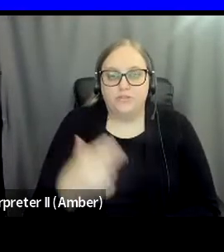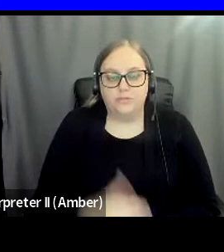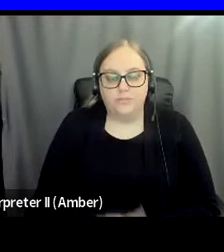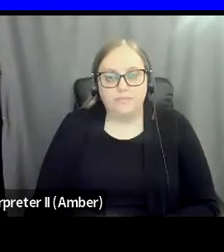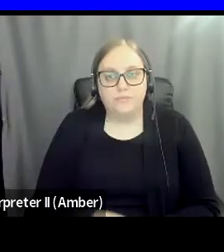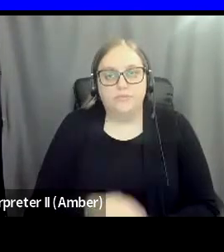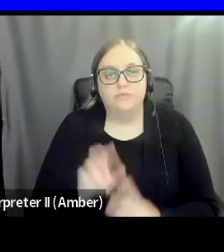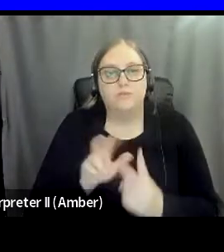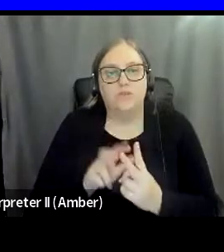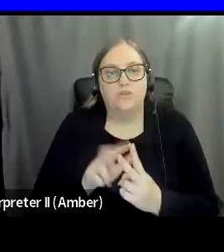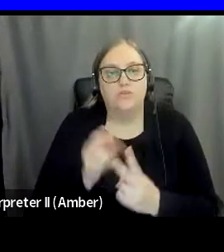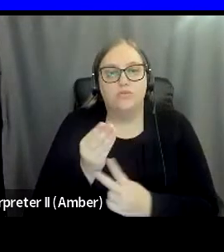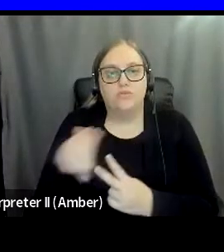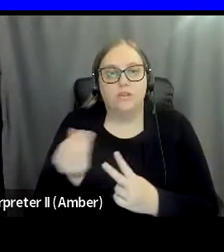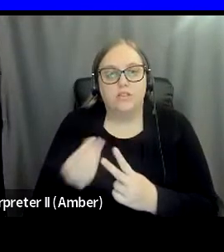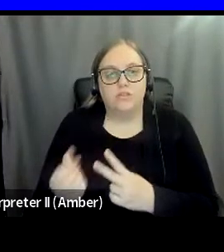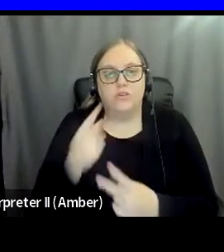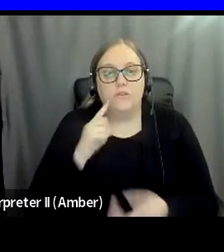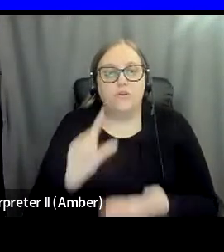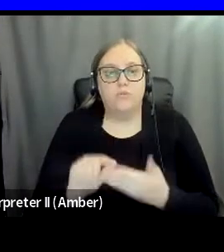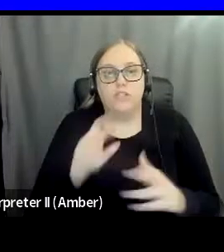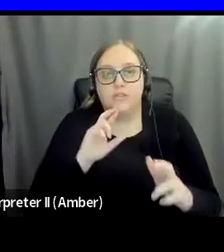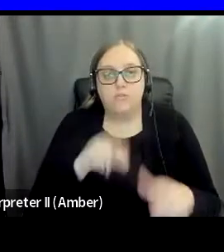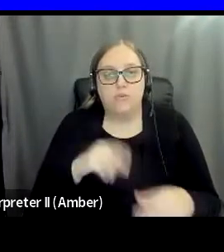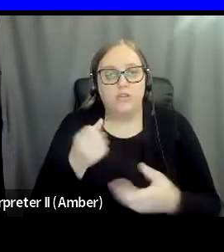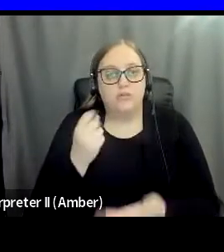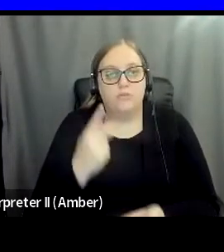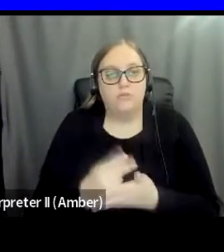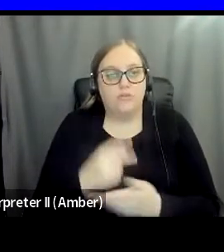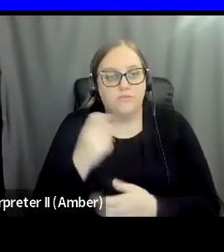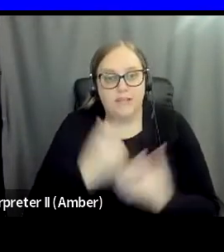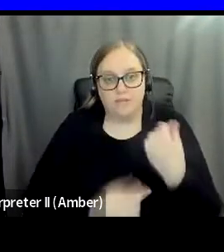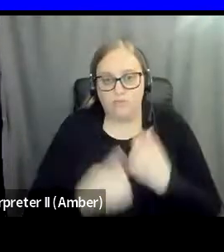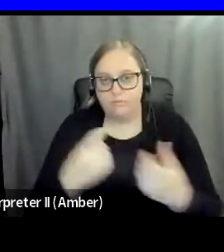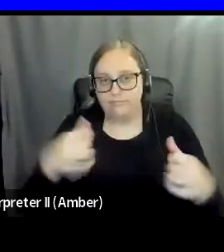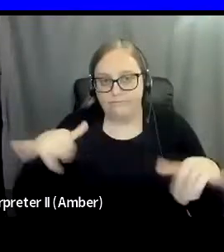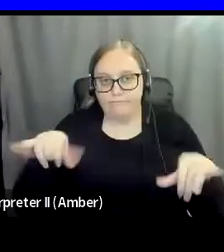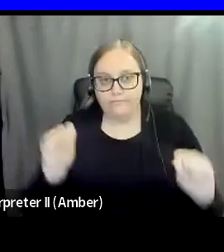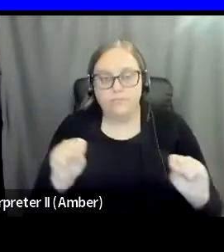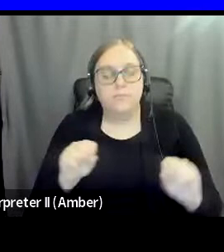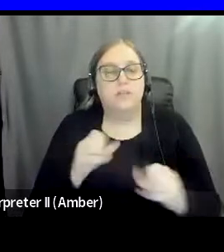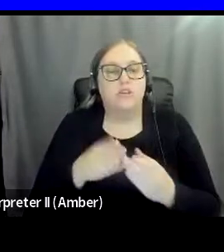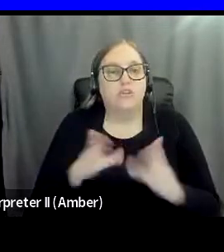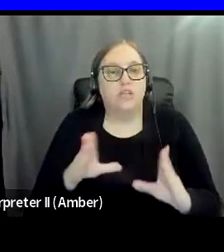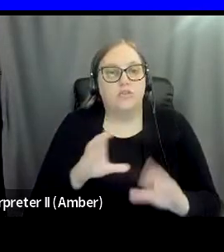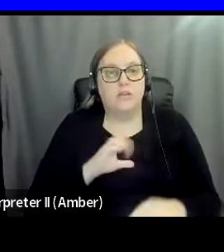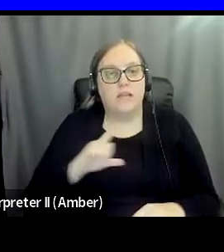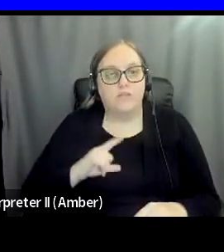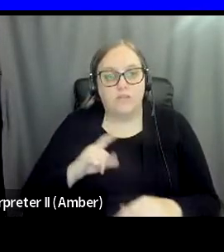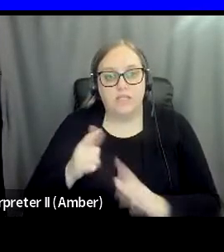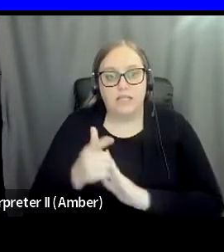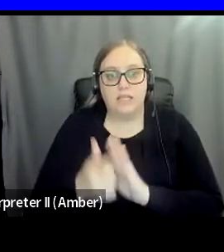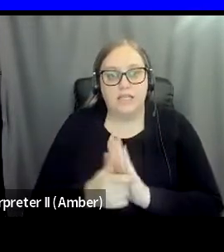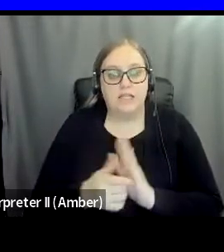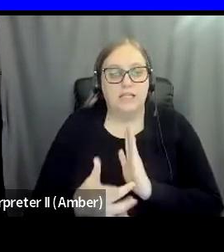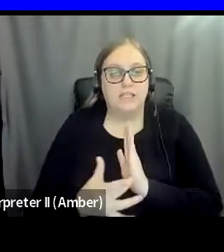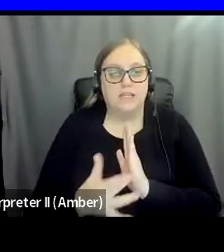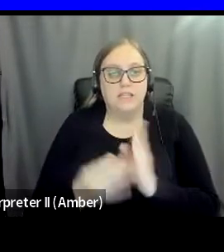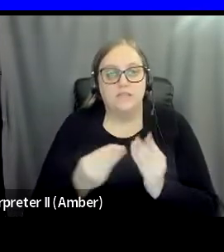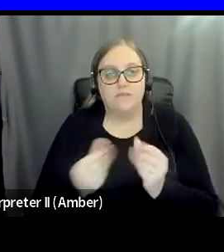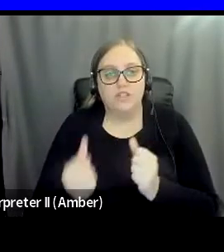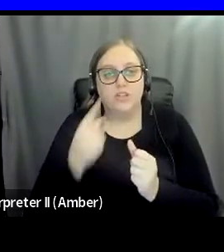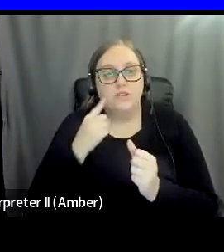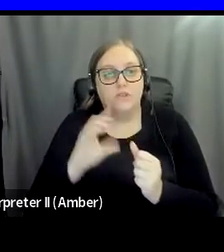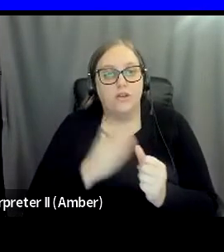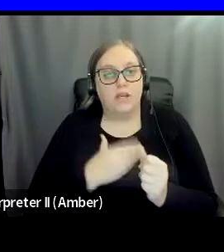The two resolutions to prints and reports are approved unanimously. Madam General Counsel, are these two measures legally and technically sufficient for our